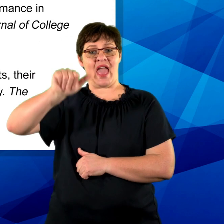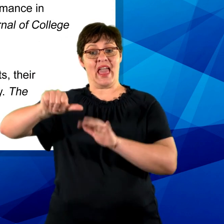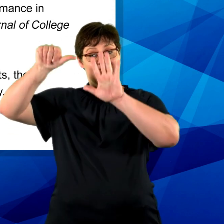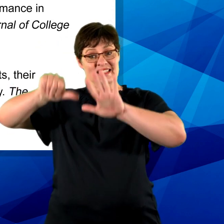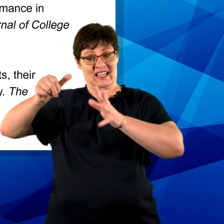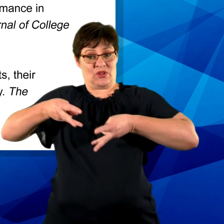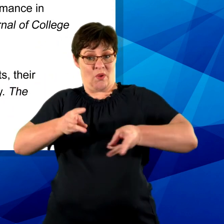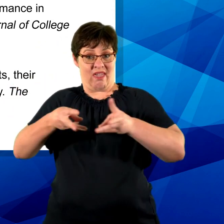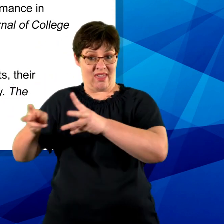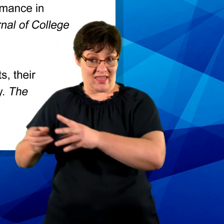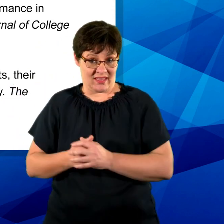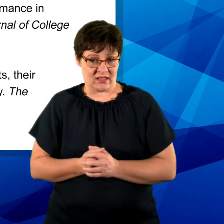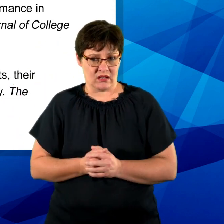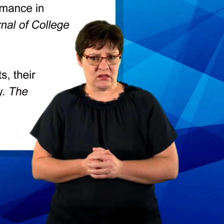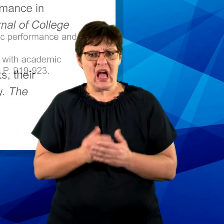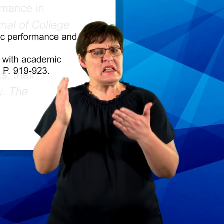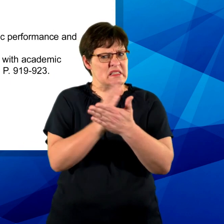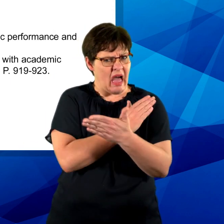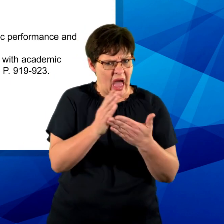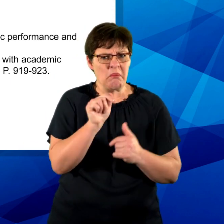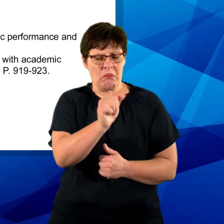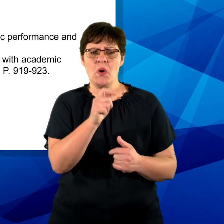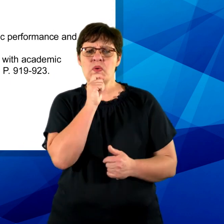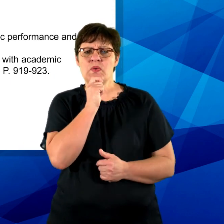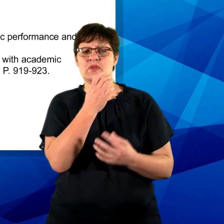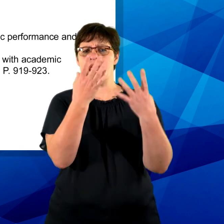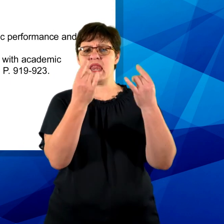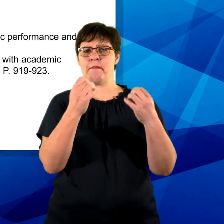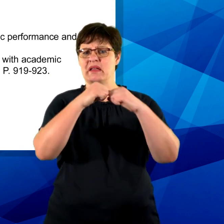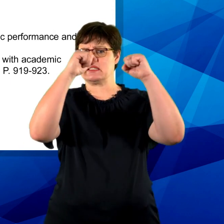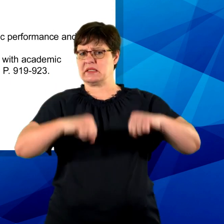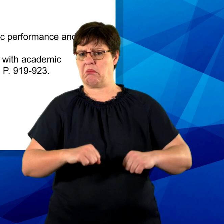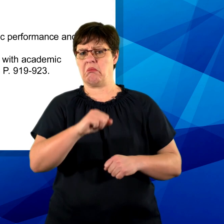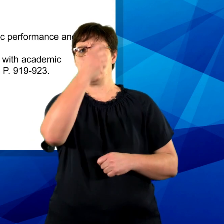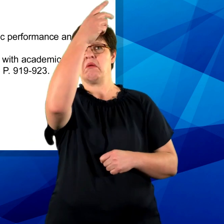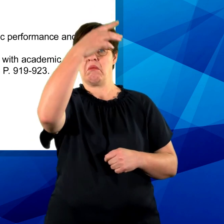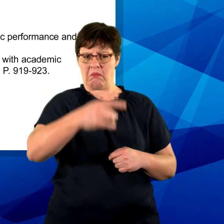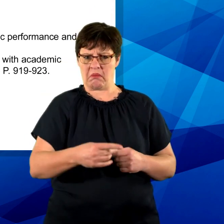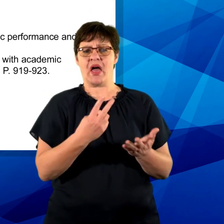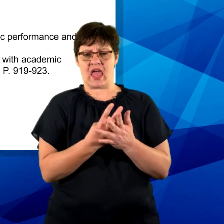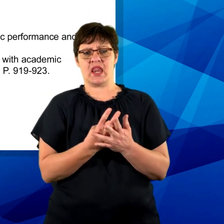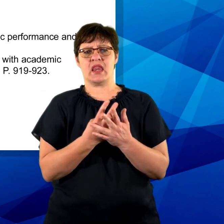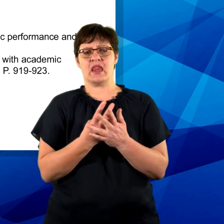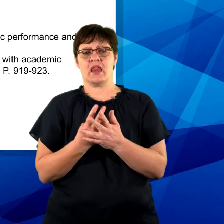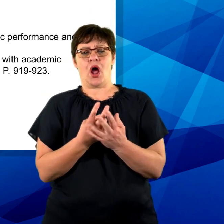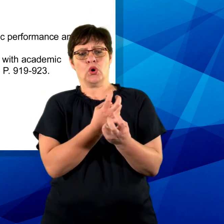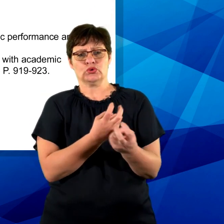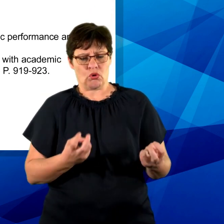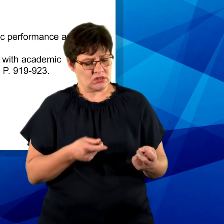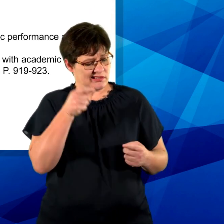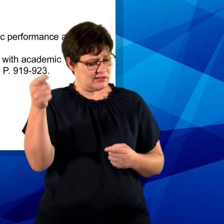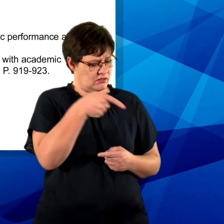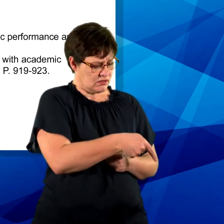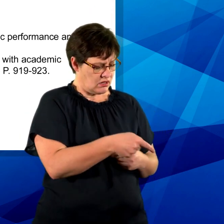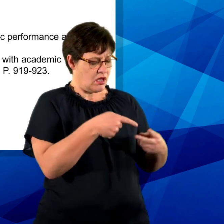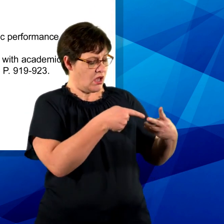edition style. In some cases, a numbering system is followed, and then the sources in the reference list appear in the same order